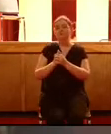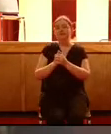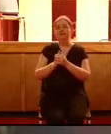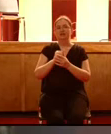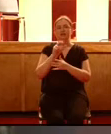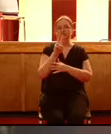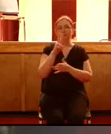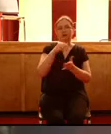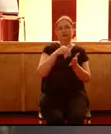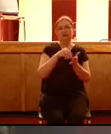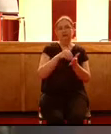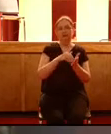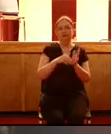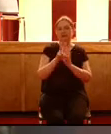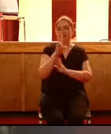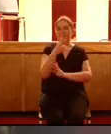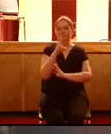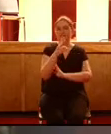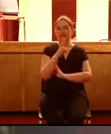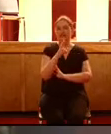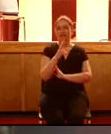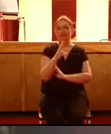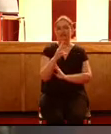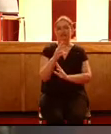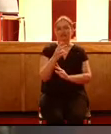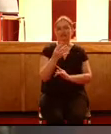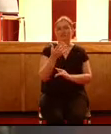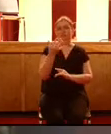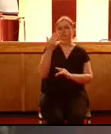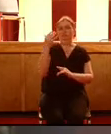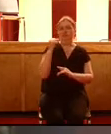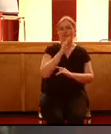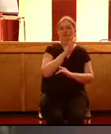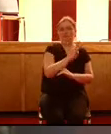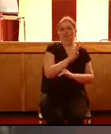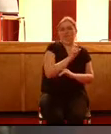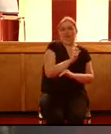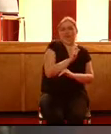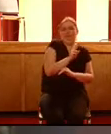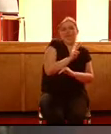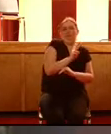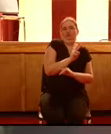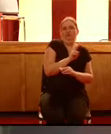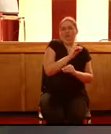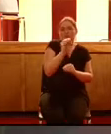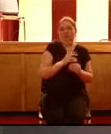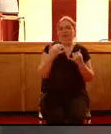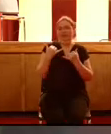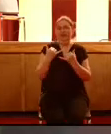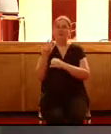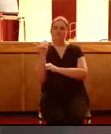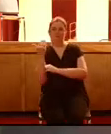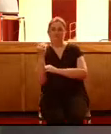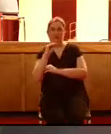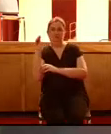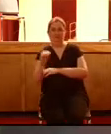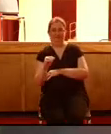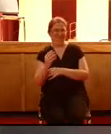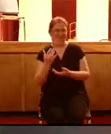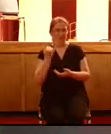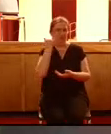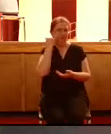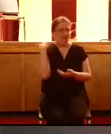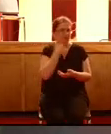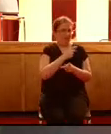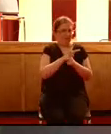2017, we were at 4.2%, and now we're at 15.1% teachers teaching out of field. So if we are retaining these veteran